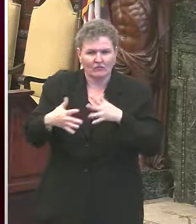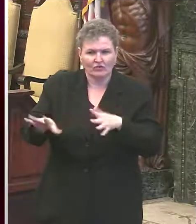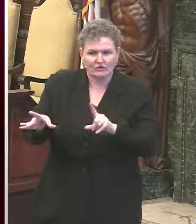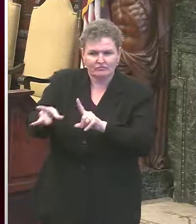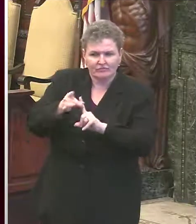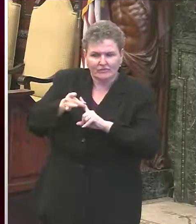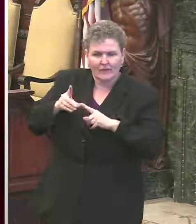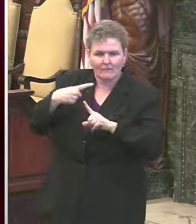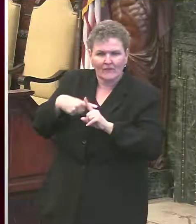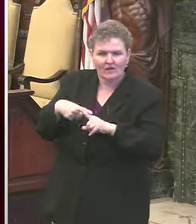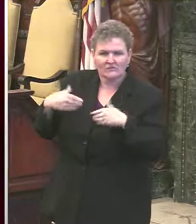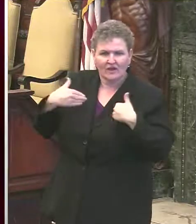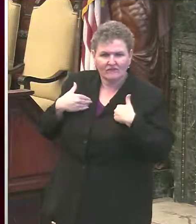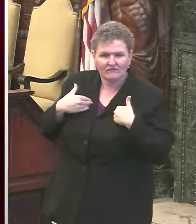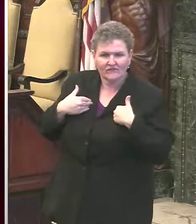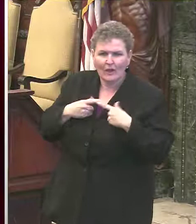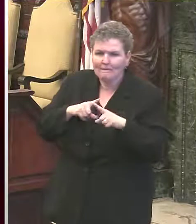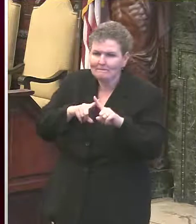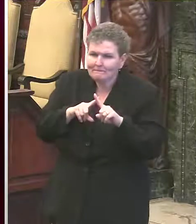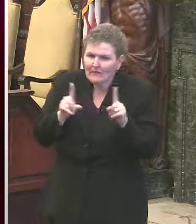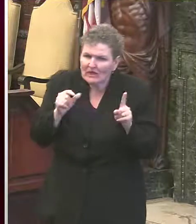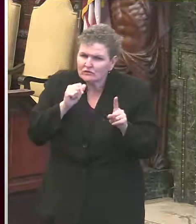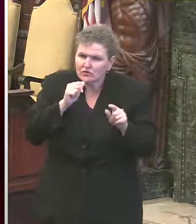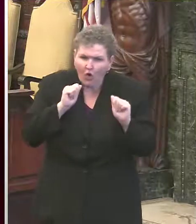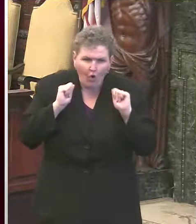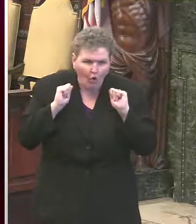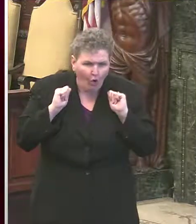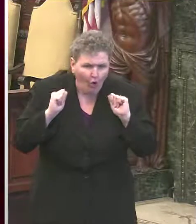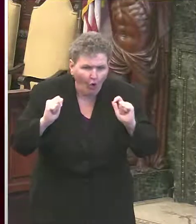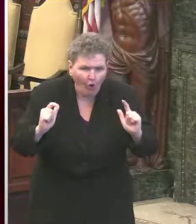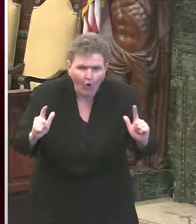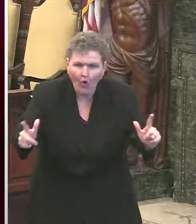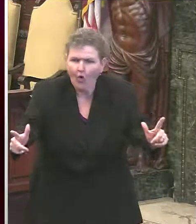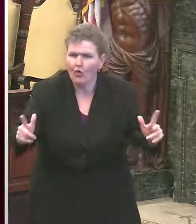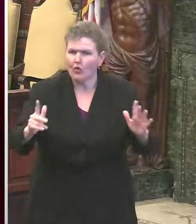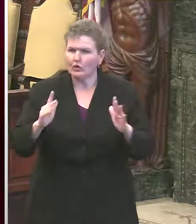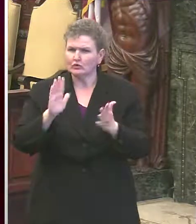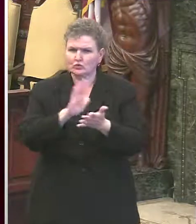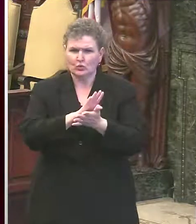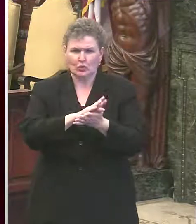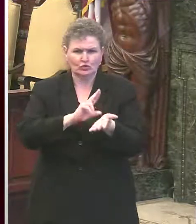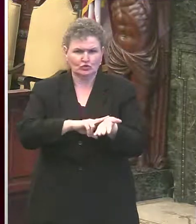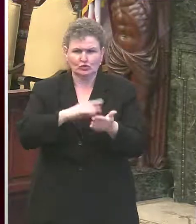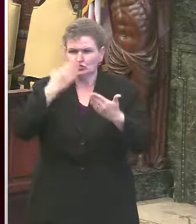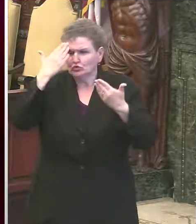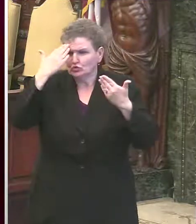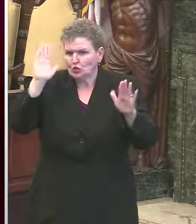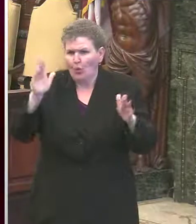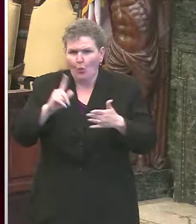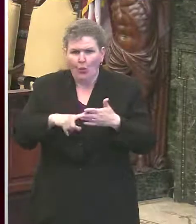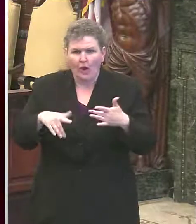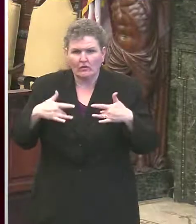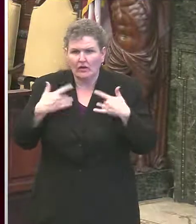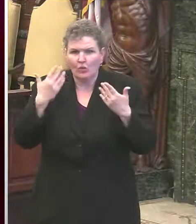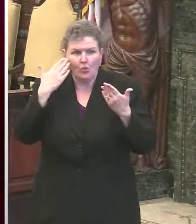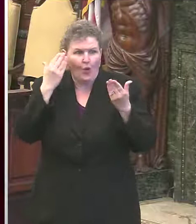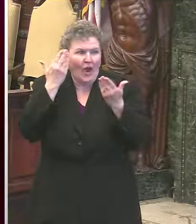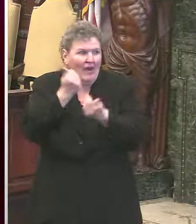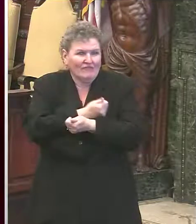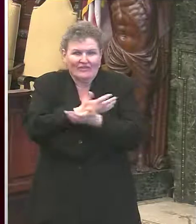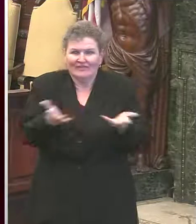we are, that may not be all the cases that have occurred. The school nurses may not be aware of cases that are occurring in students or